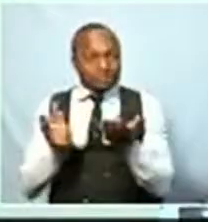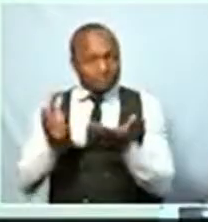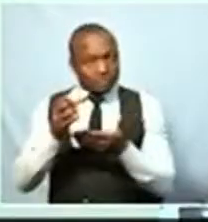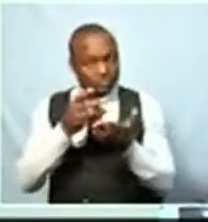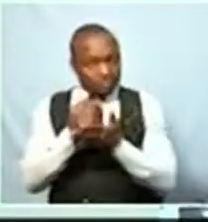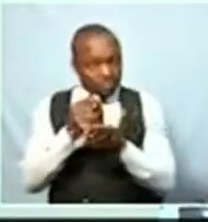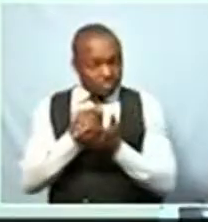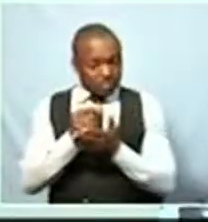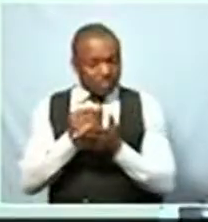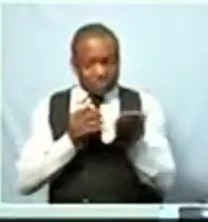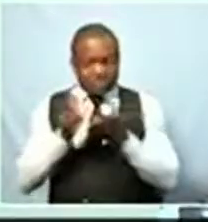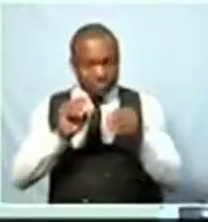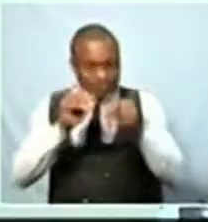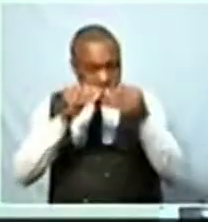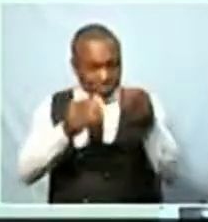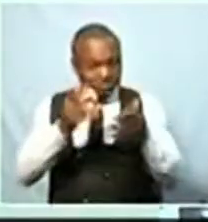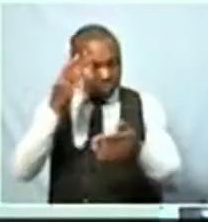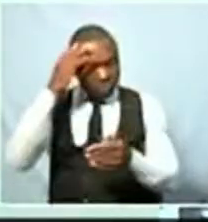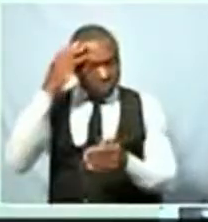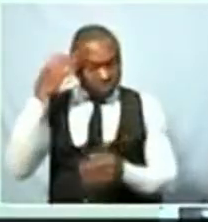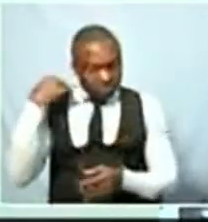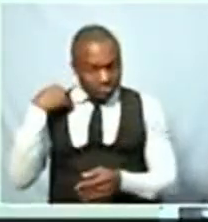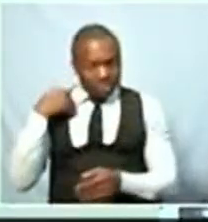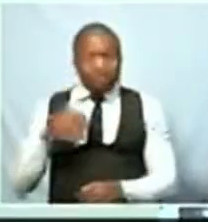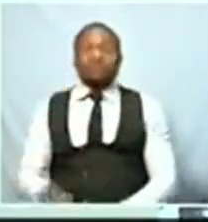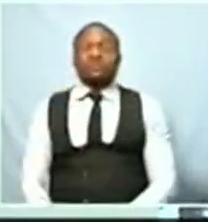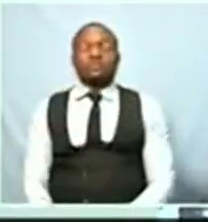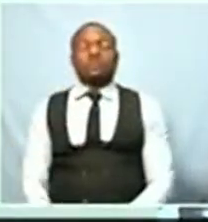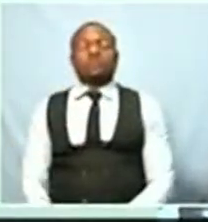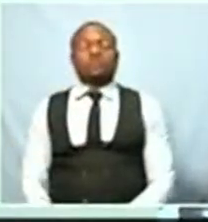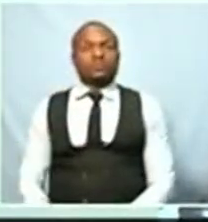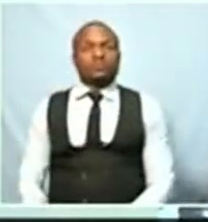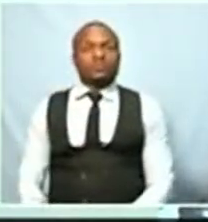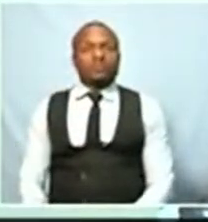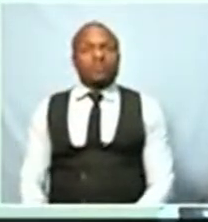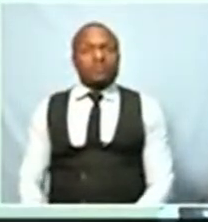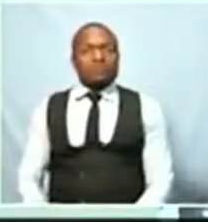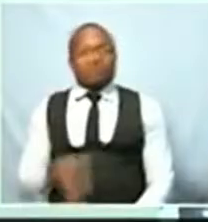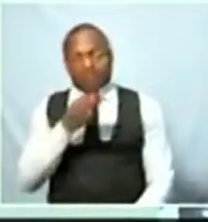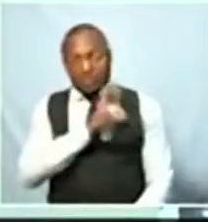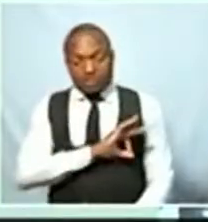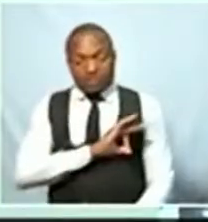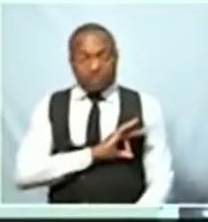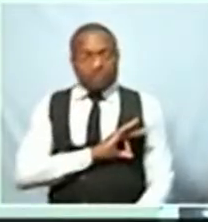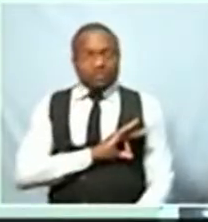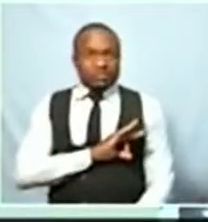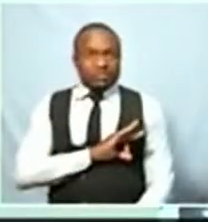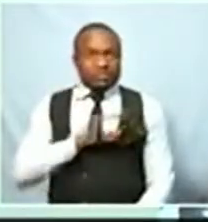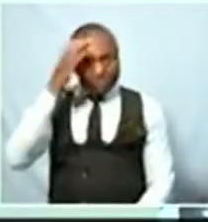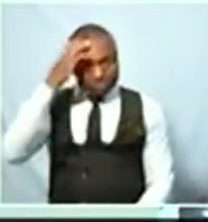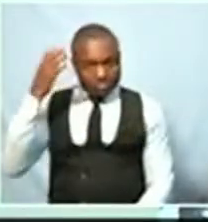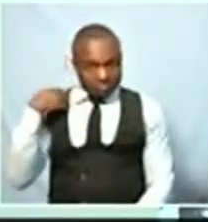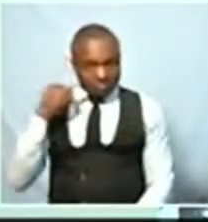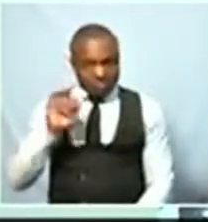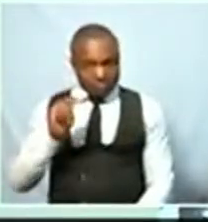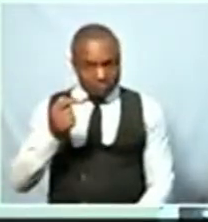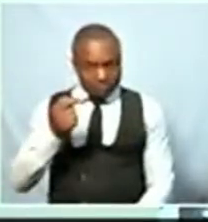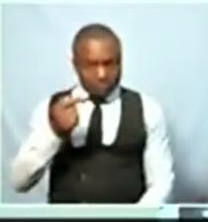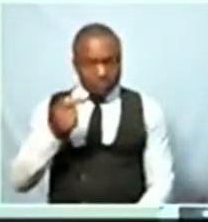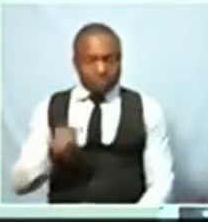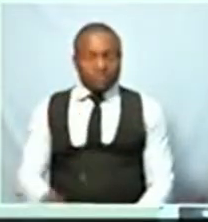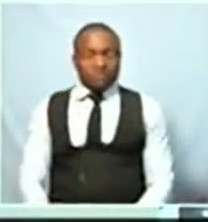for services provided by the office, and the determination of the emoluments of the Office of the Auditor General by the State Audit